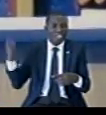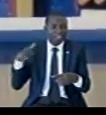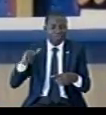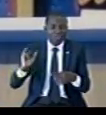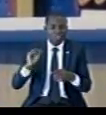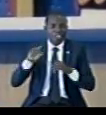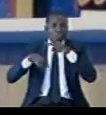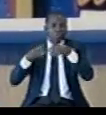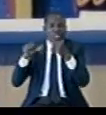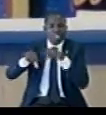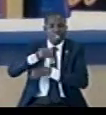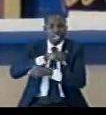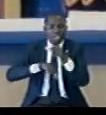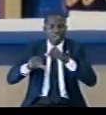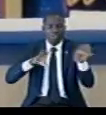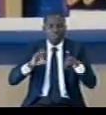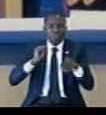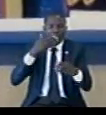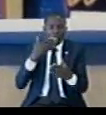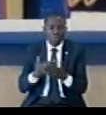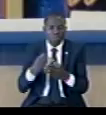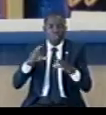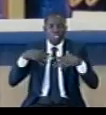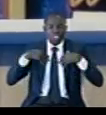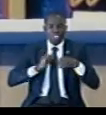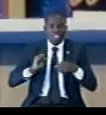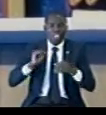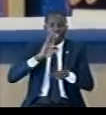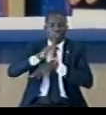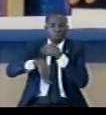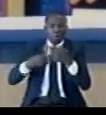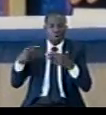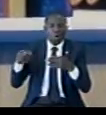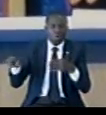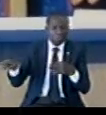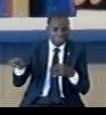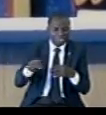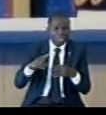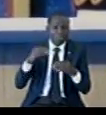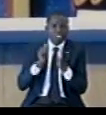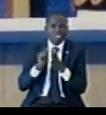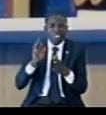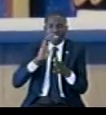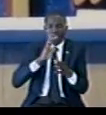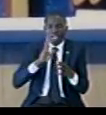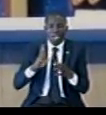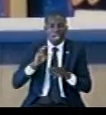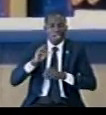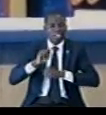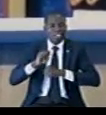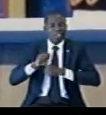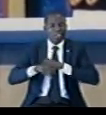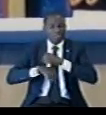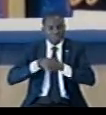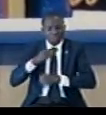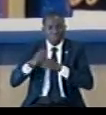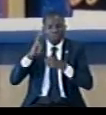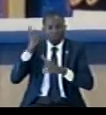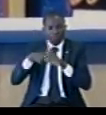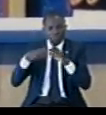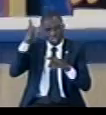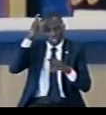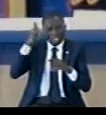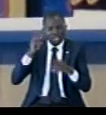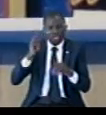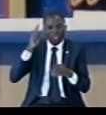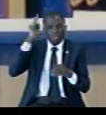about doing good, healing all that were oppressed of the devil. You're going to do today what you